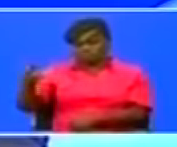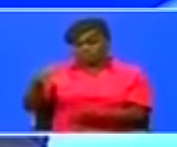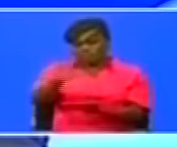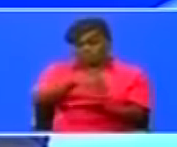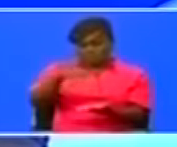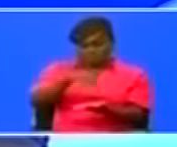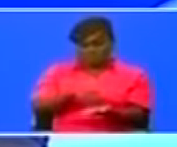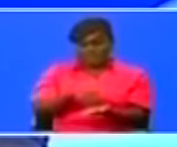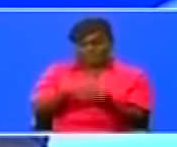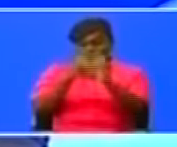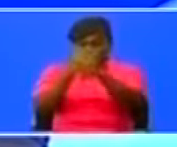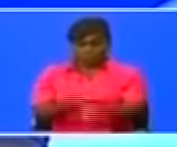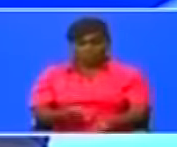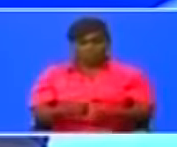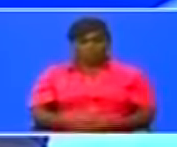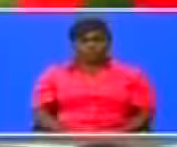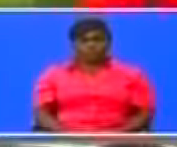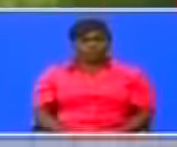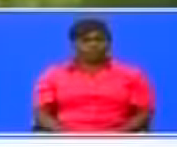year award.